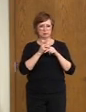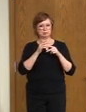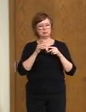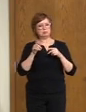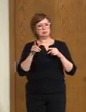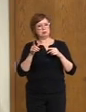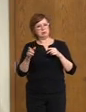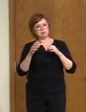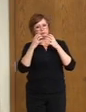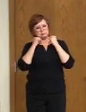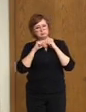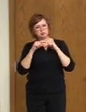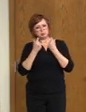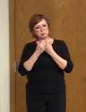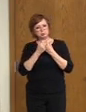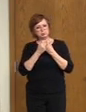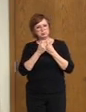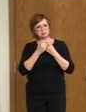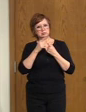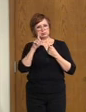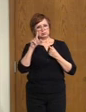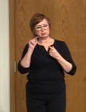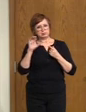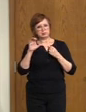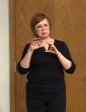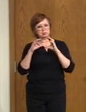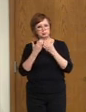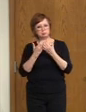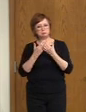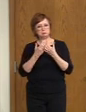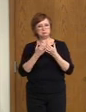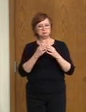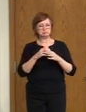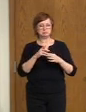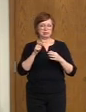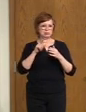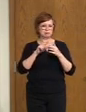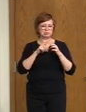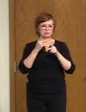we know we need to have a logistical plan to address.